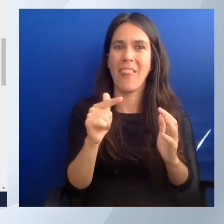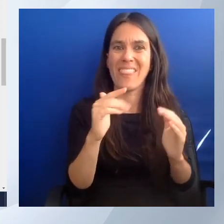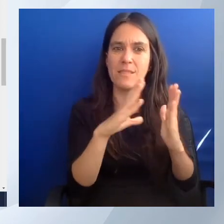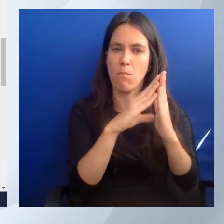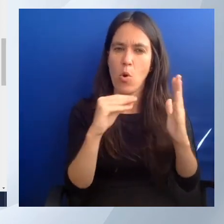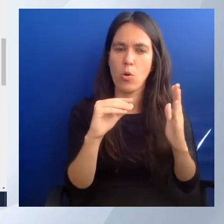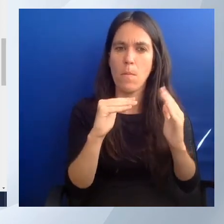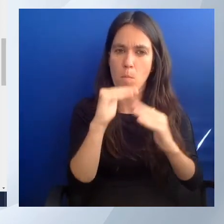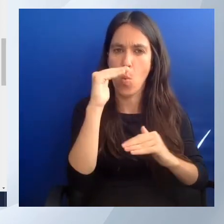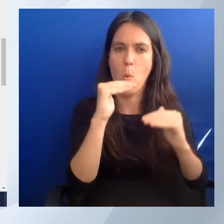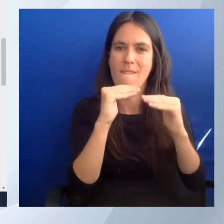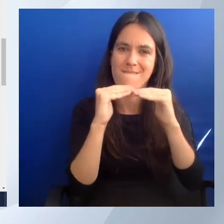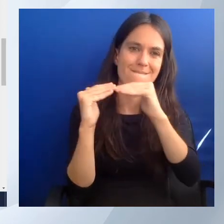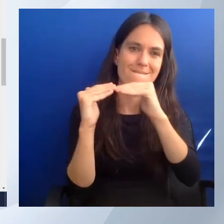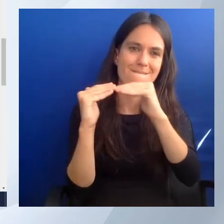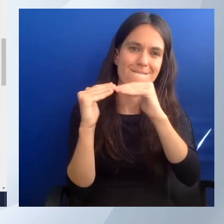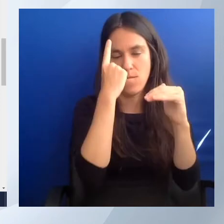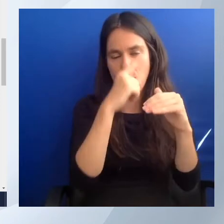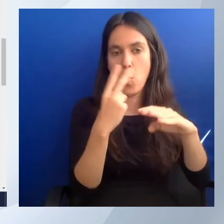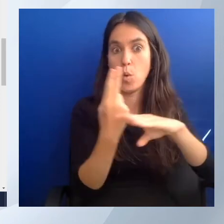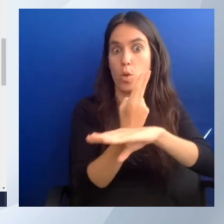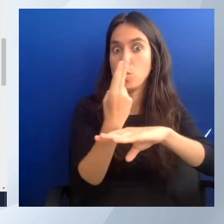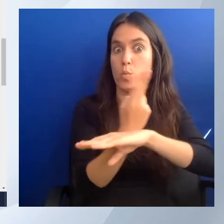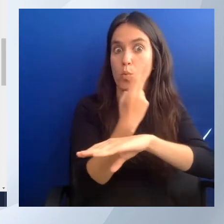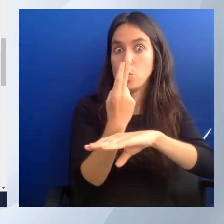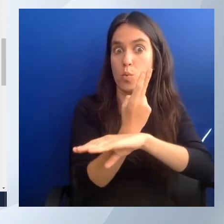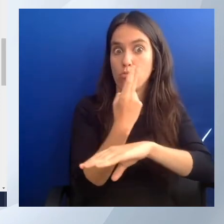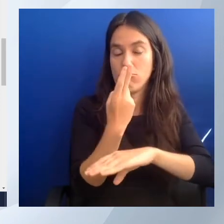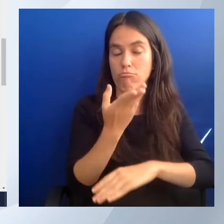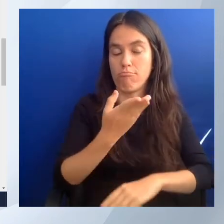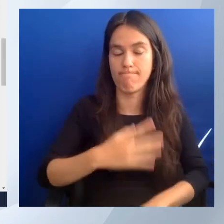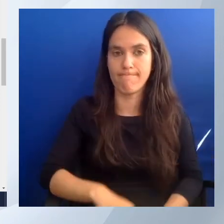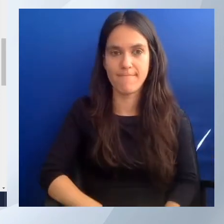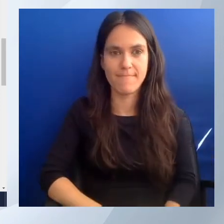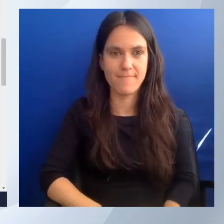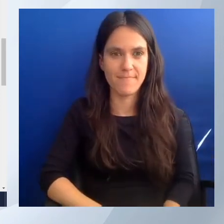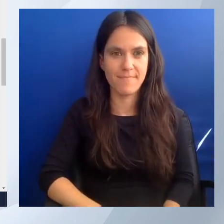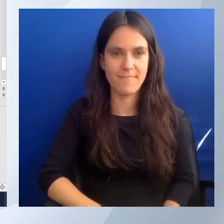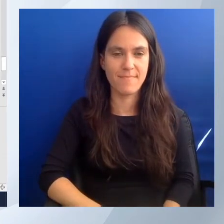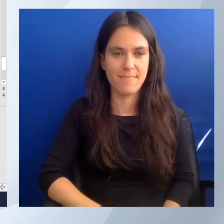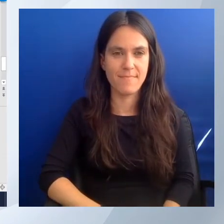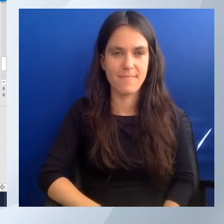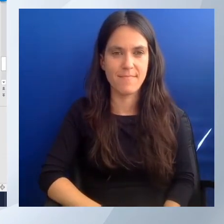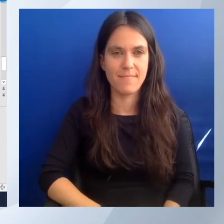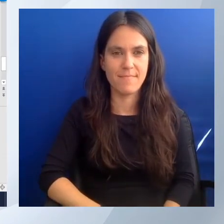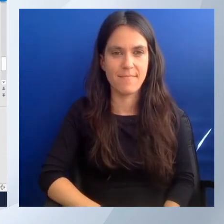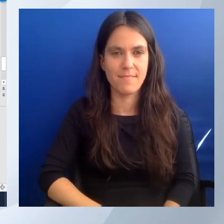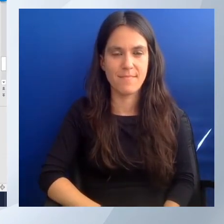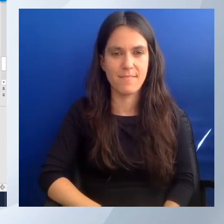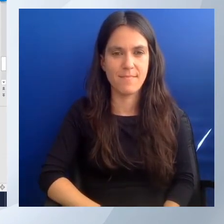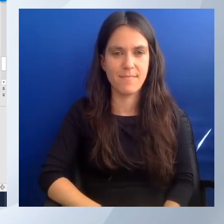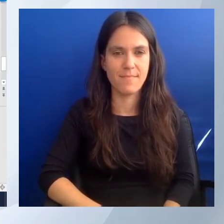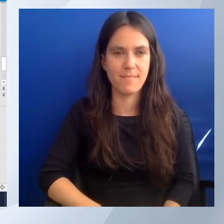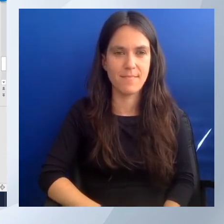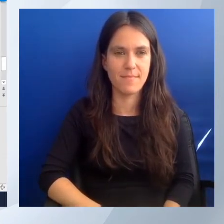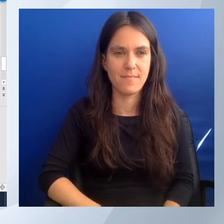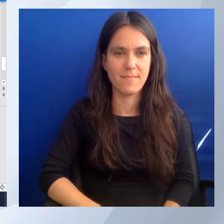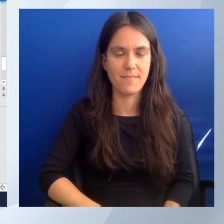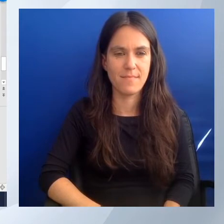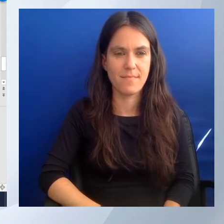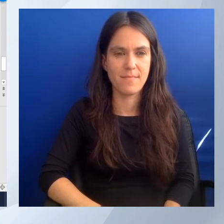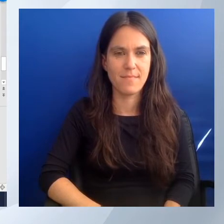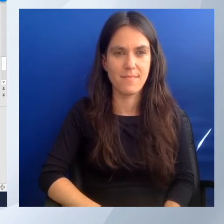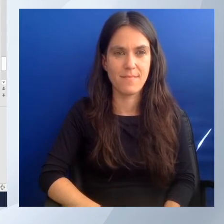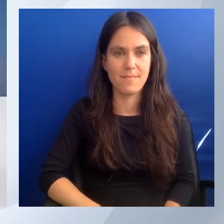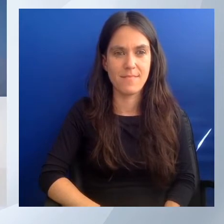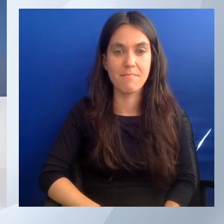fair towards my users, at the cost of overall performance, of course. And that's one of the things that I think is important